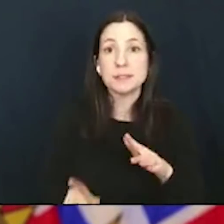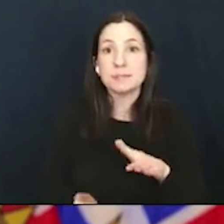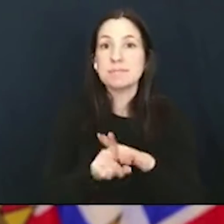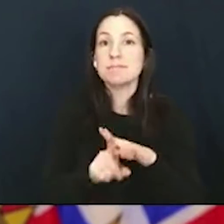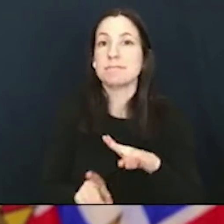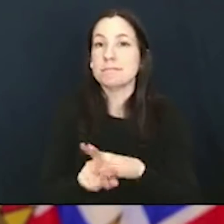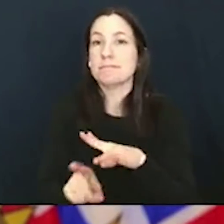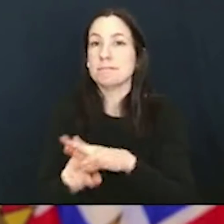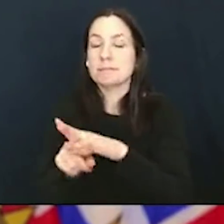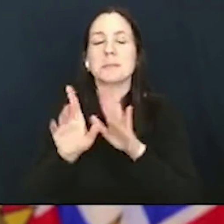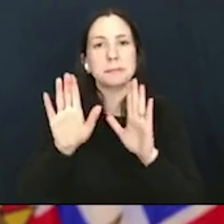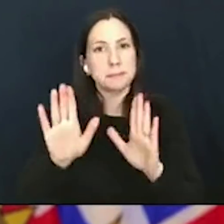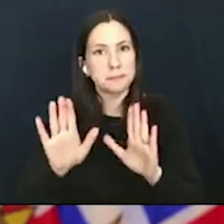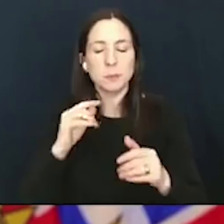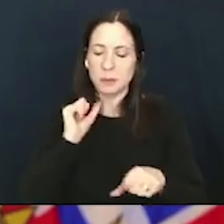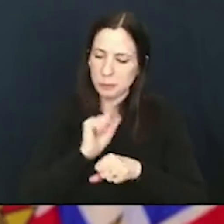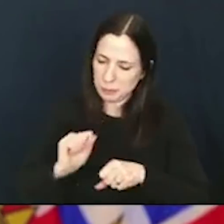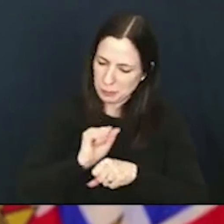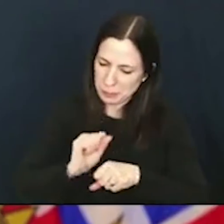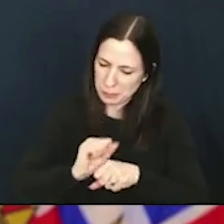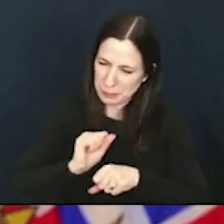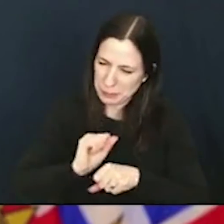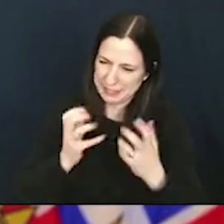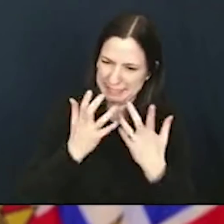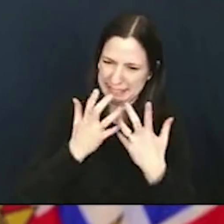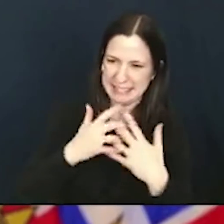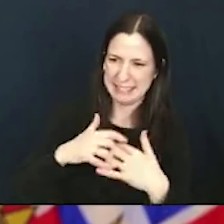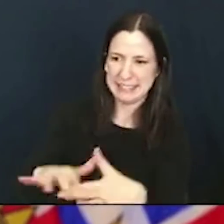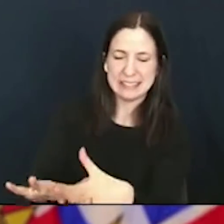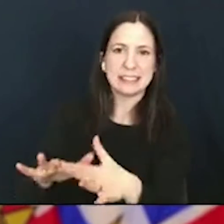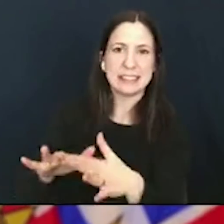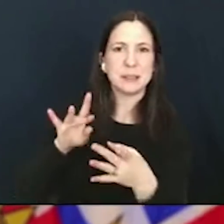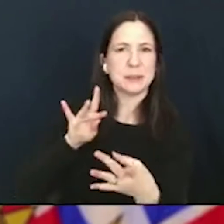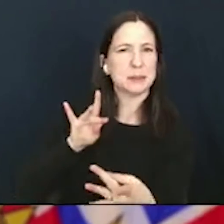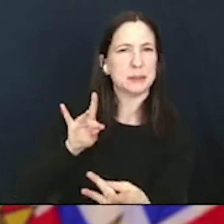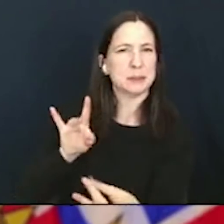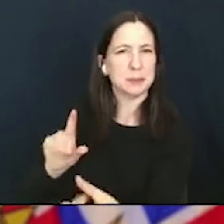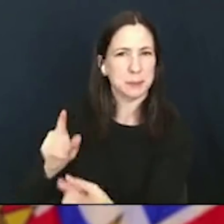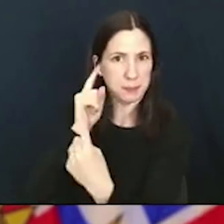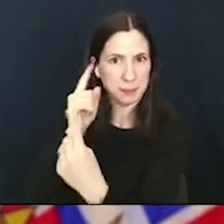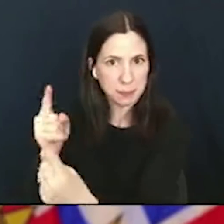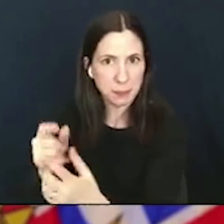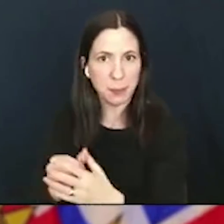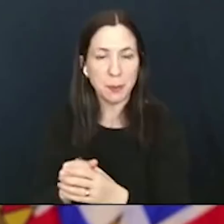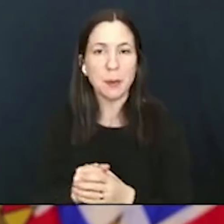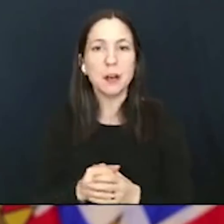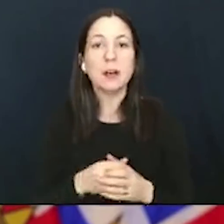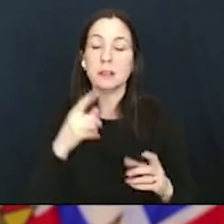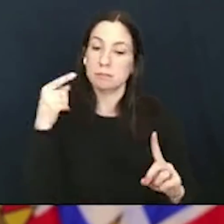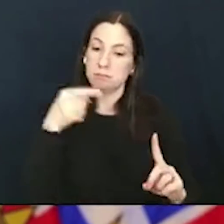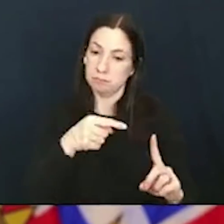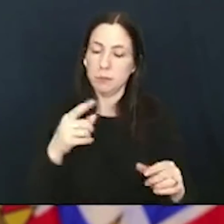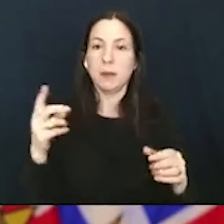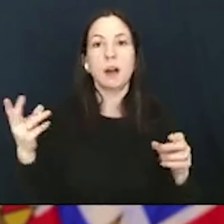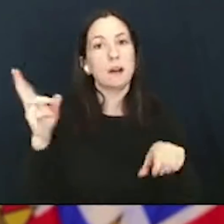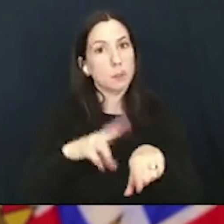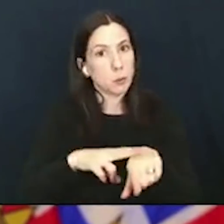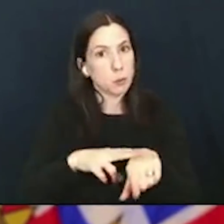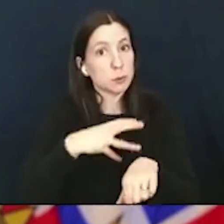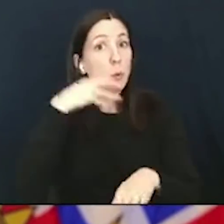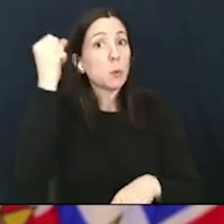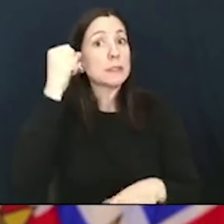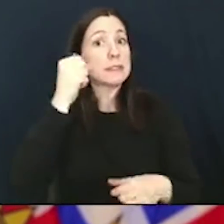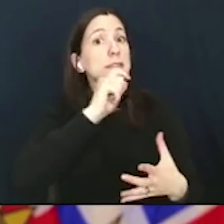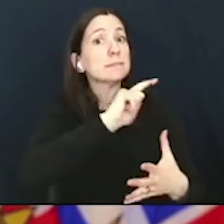the people who are most at risk. But it is important to know that everybody over age 18 right now who are eligible